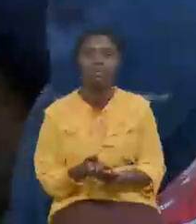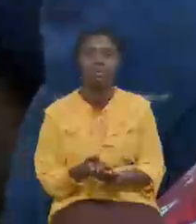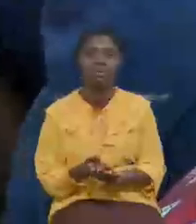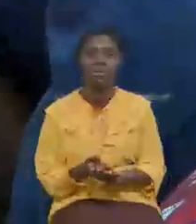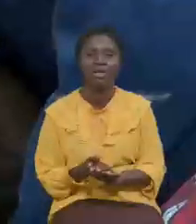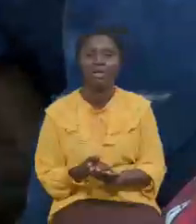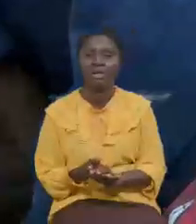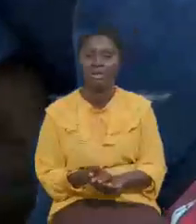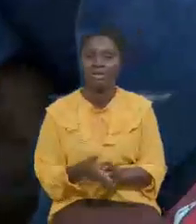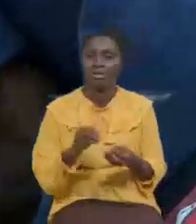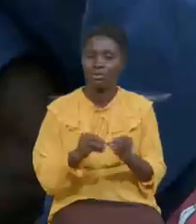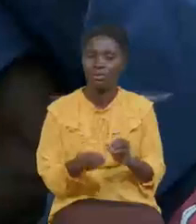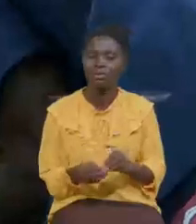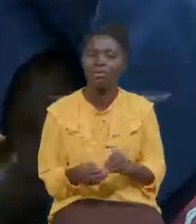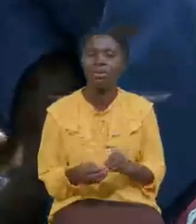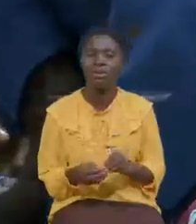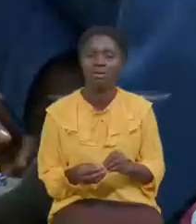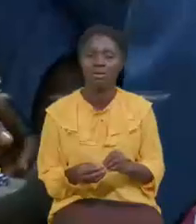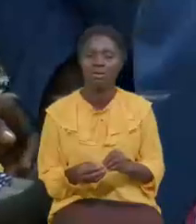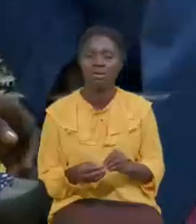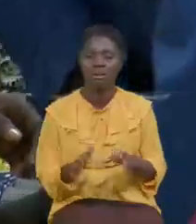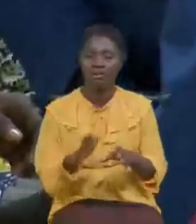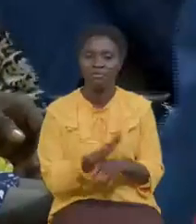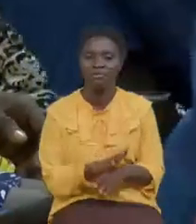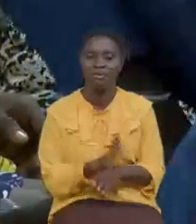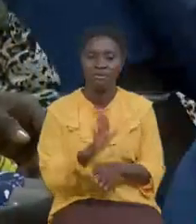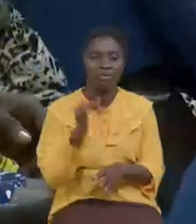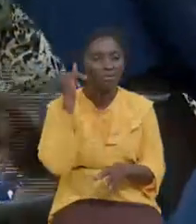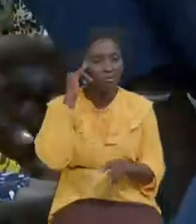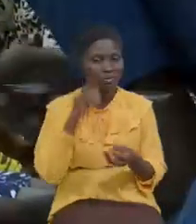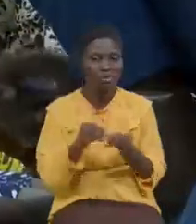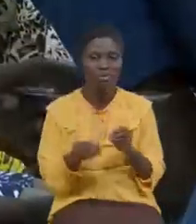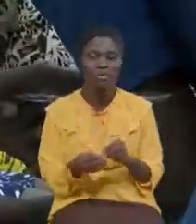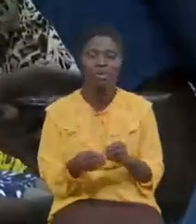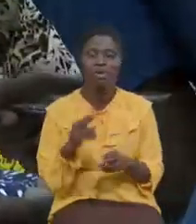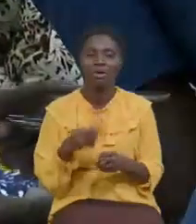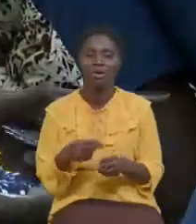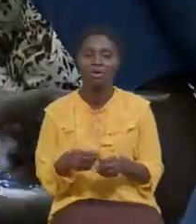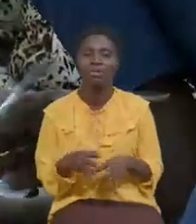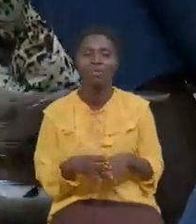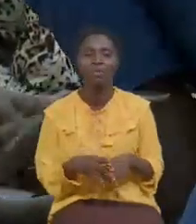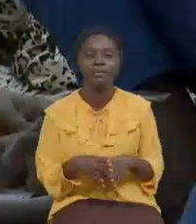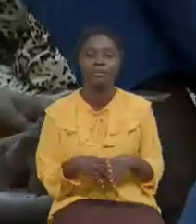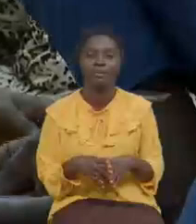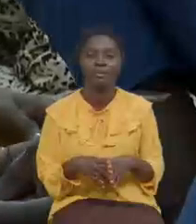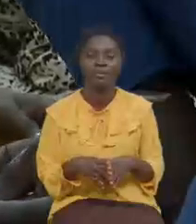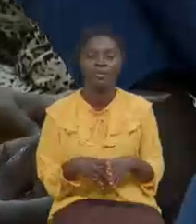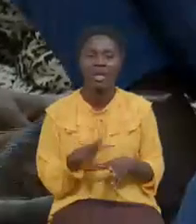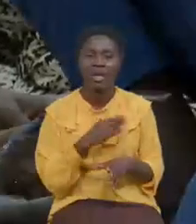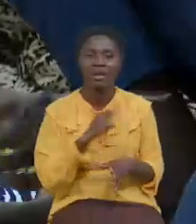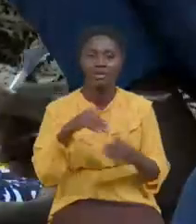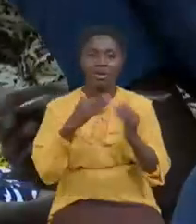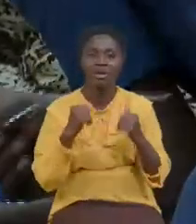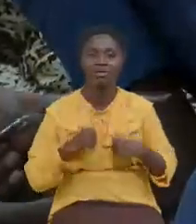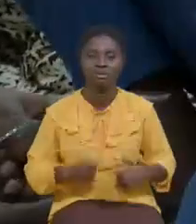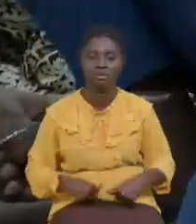234-91-5444-9263. I read again. Fill your telephone number, your name, your telephone number, and your location.